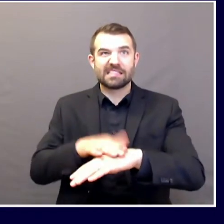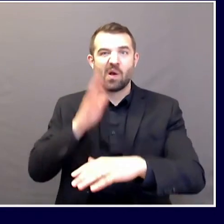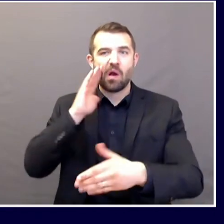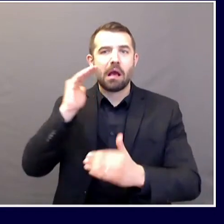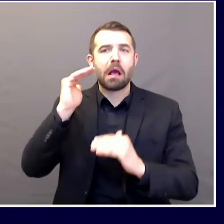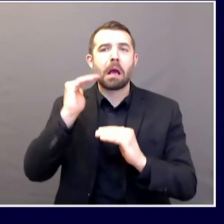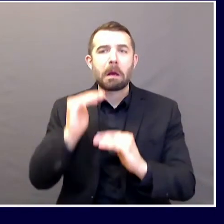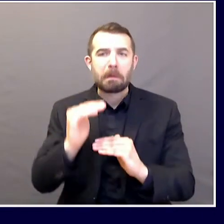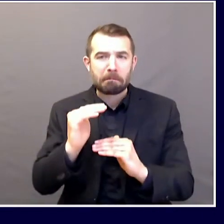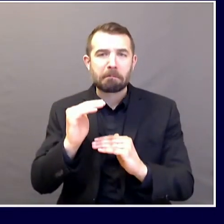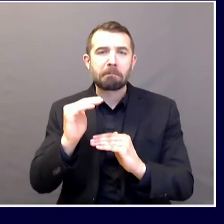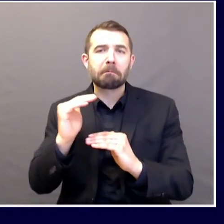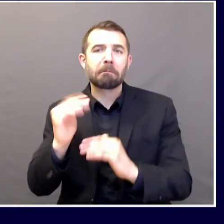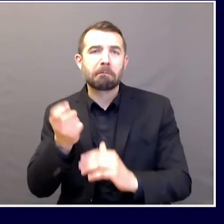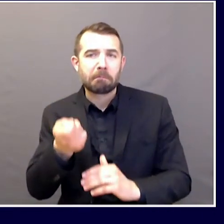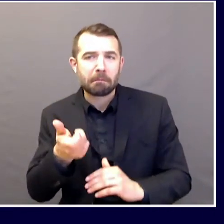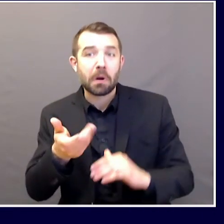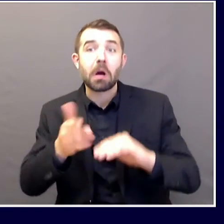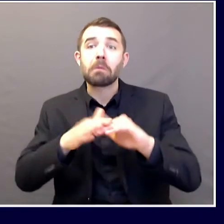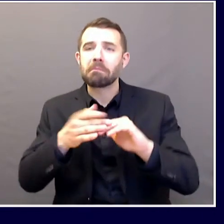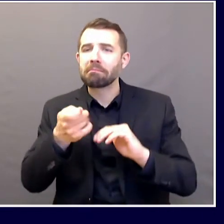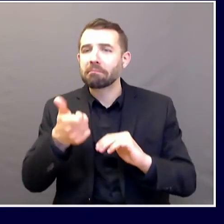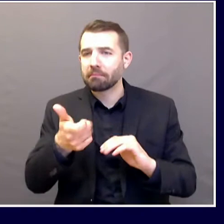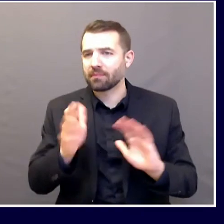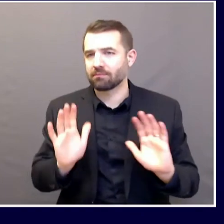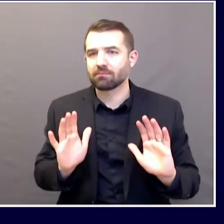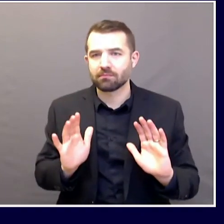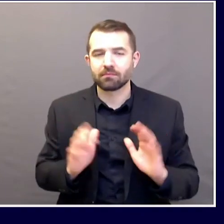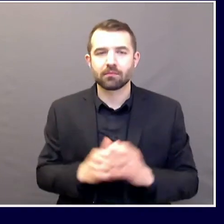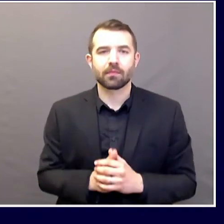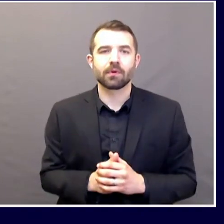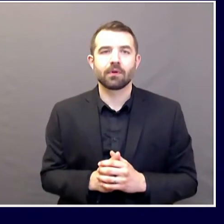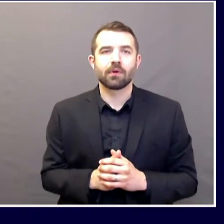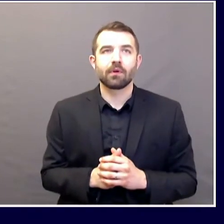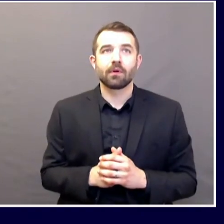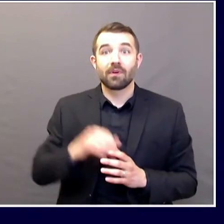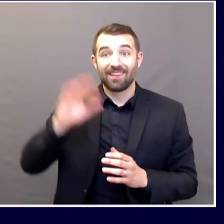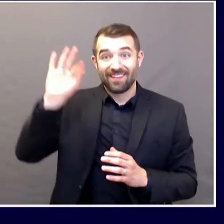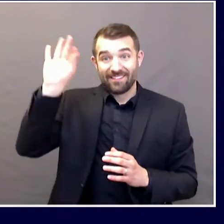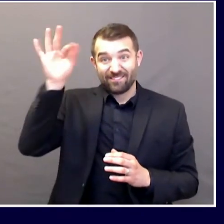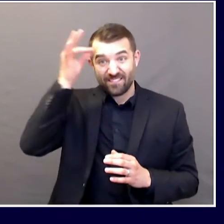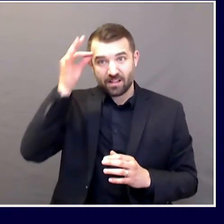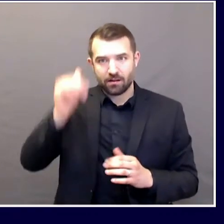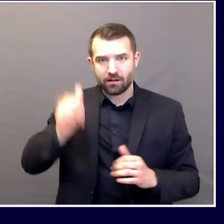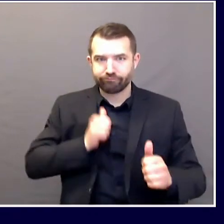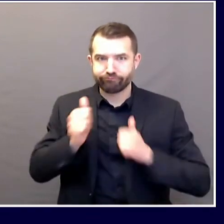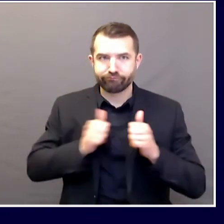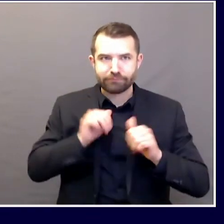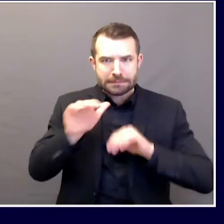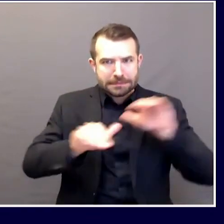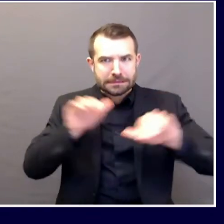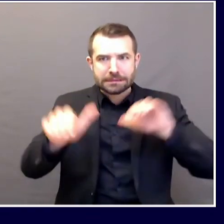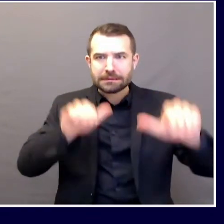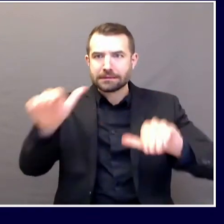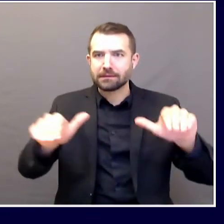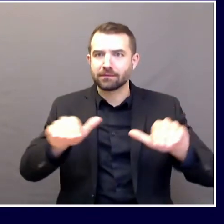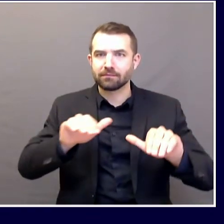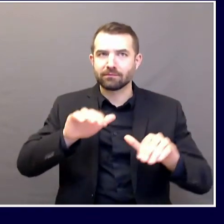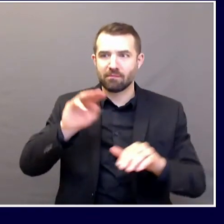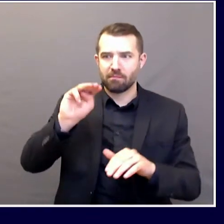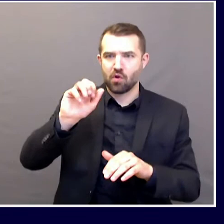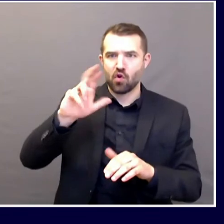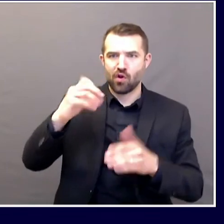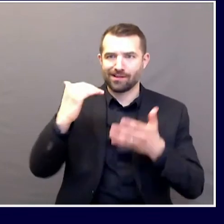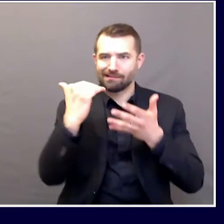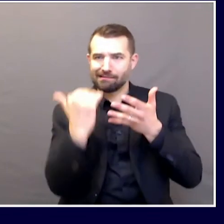at the state level the vaccine supply is not anticipated to increase until the end of March or into early